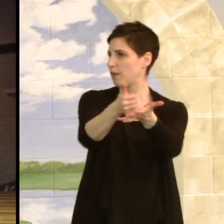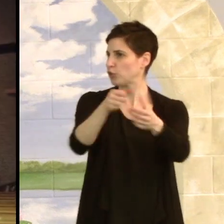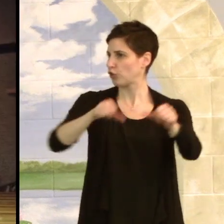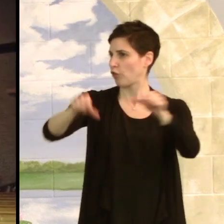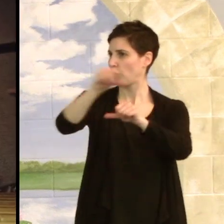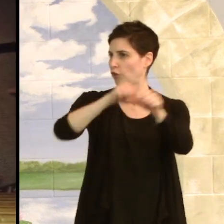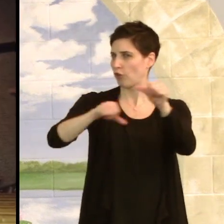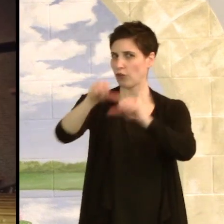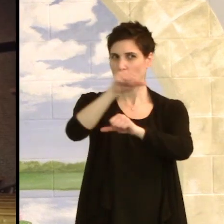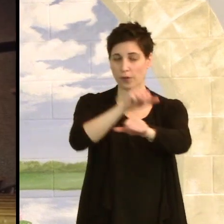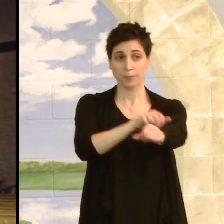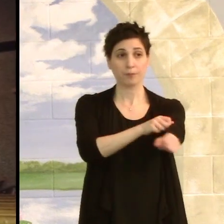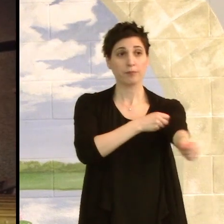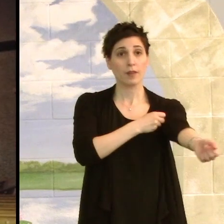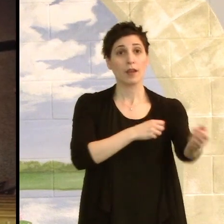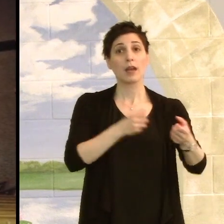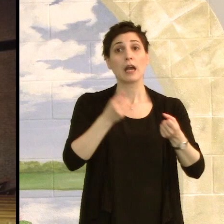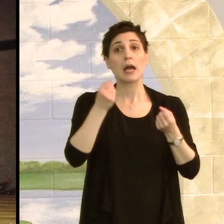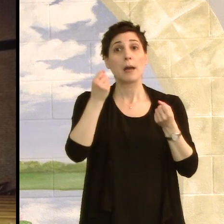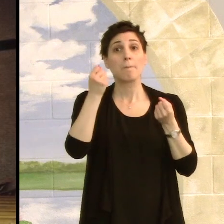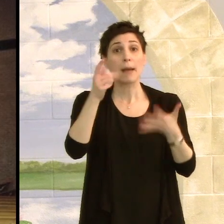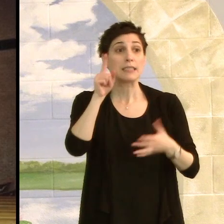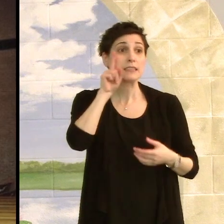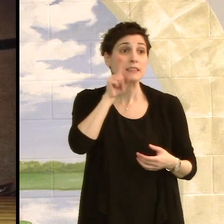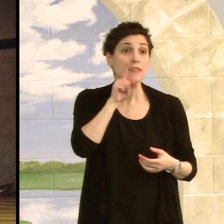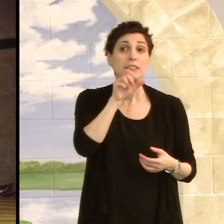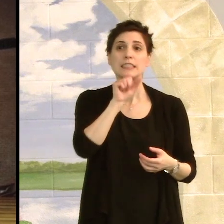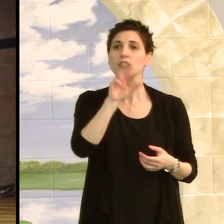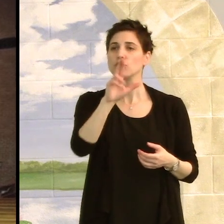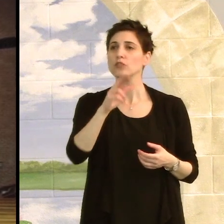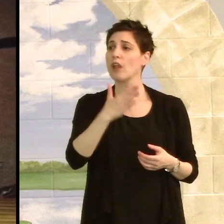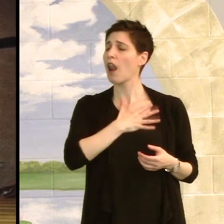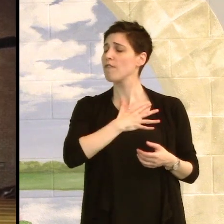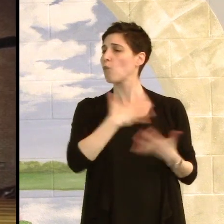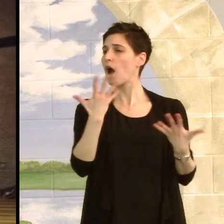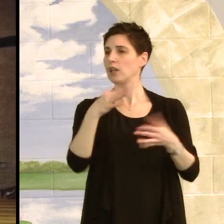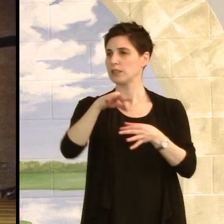Many deaf seniors find joy in spiritual activities as well.